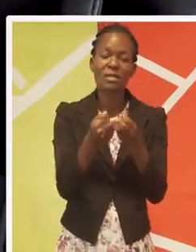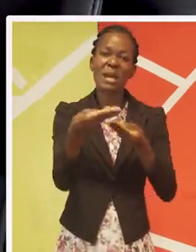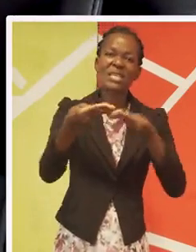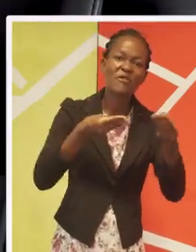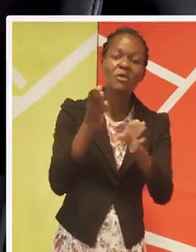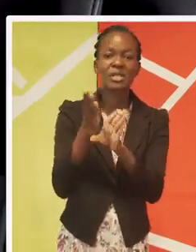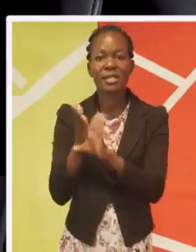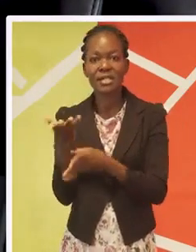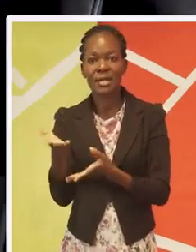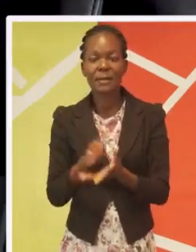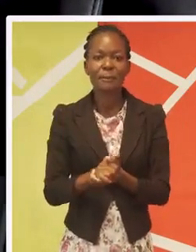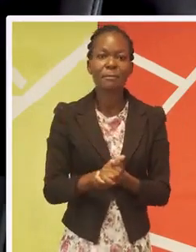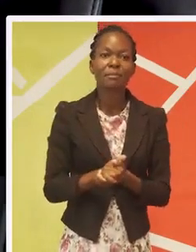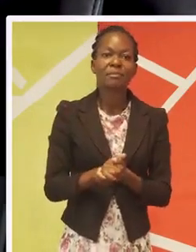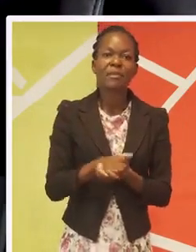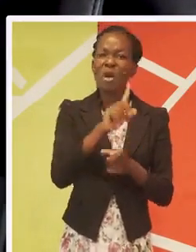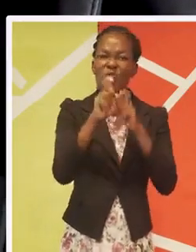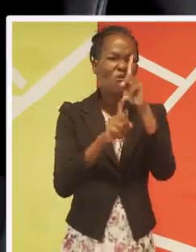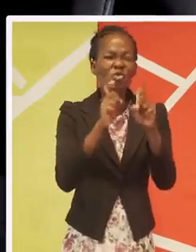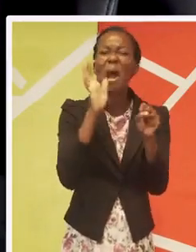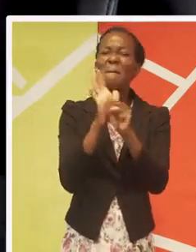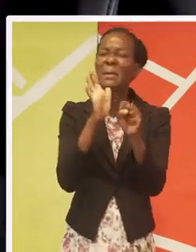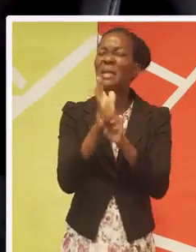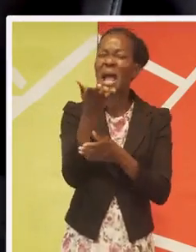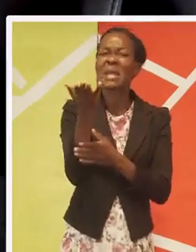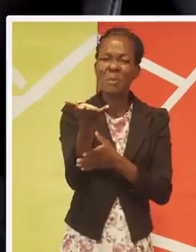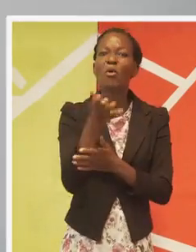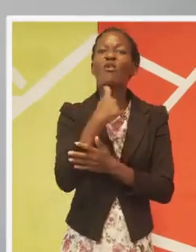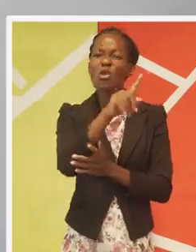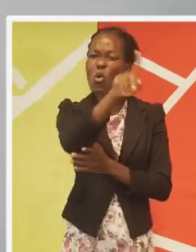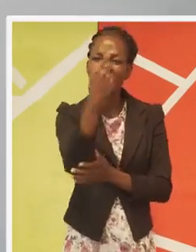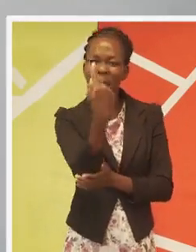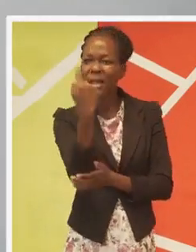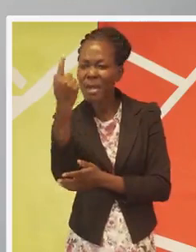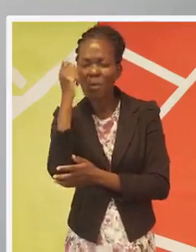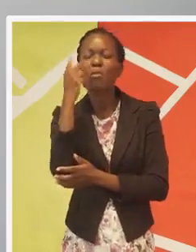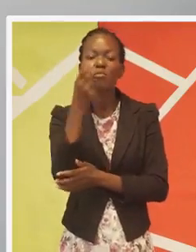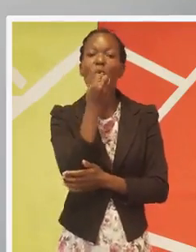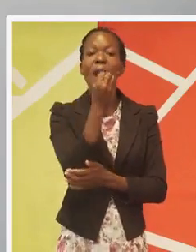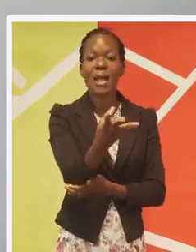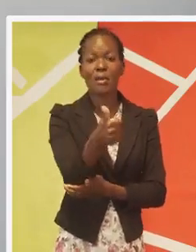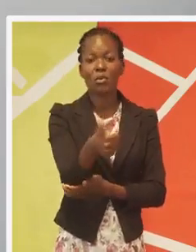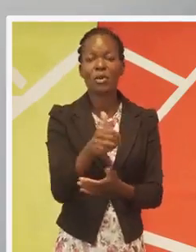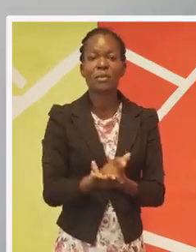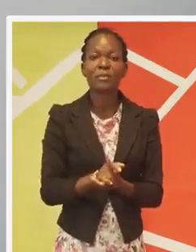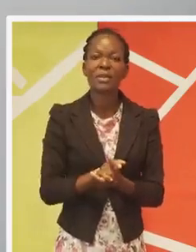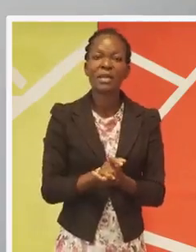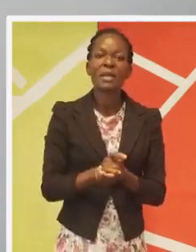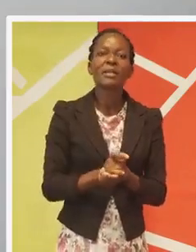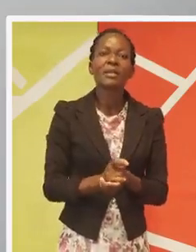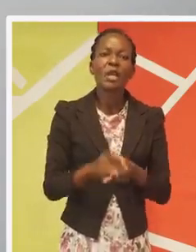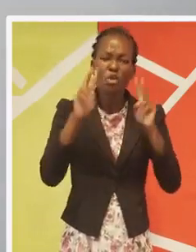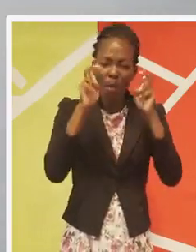access the services if the government is not providing? These are questions that we should be answering. So back to neoliberalism.